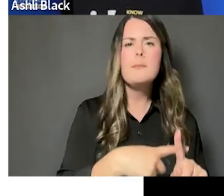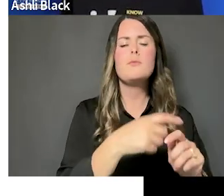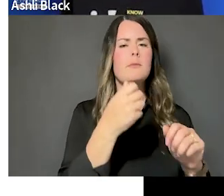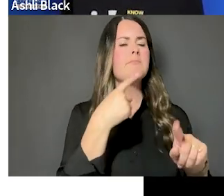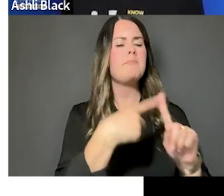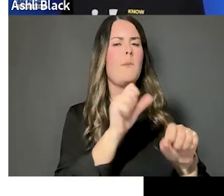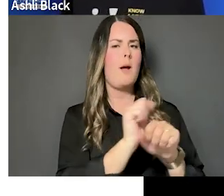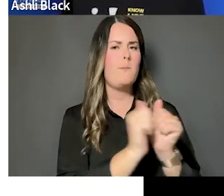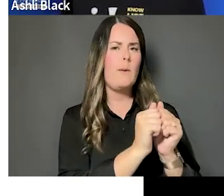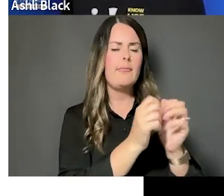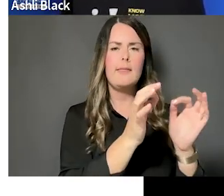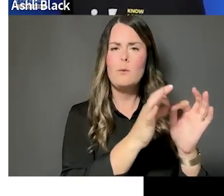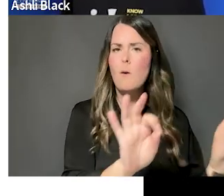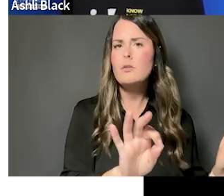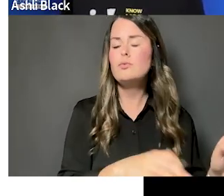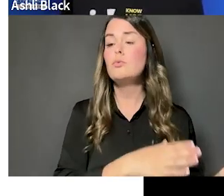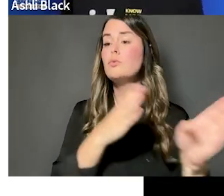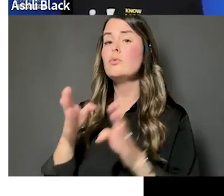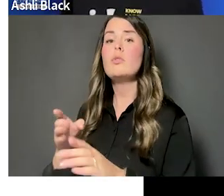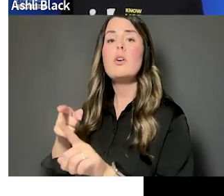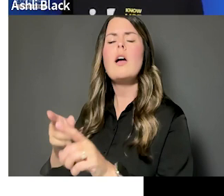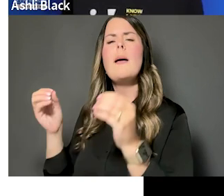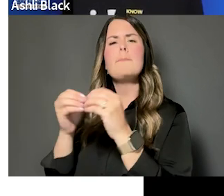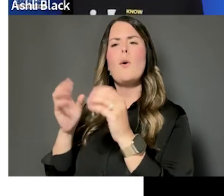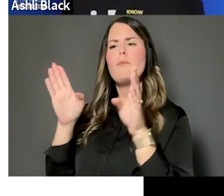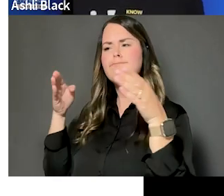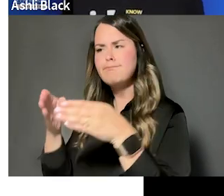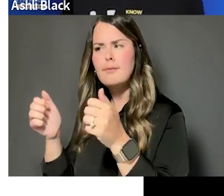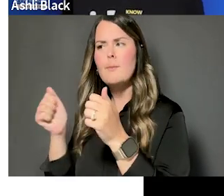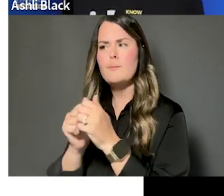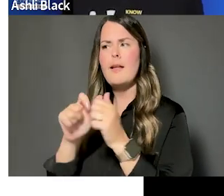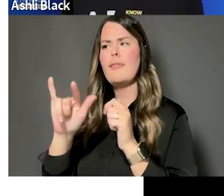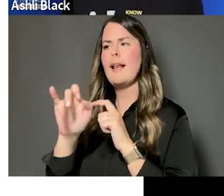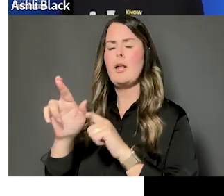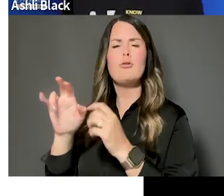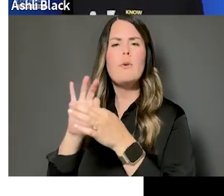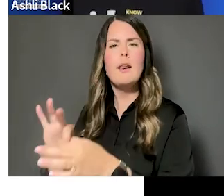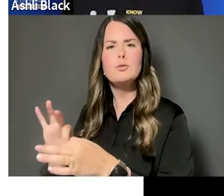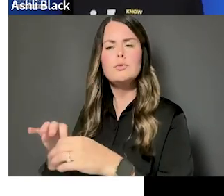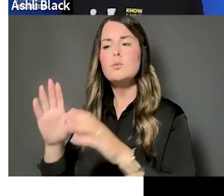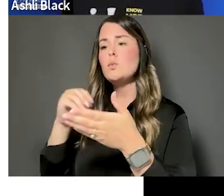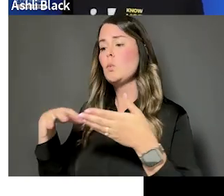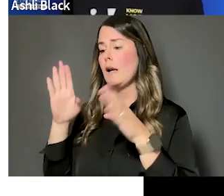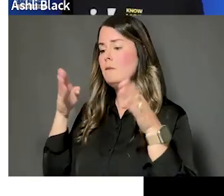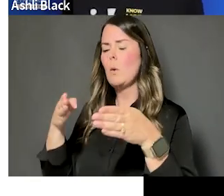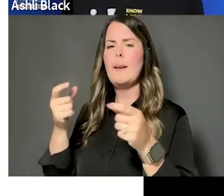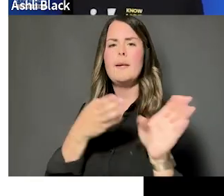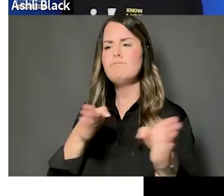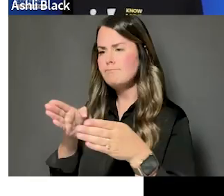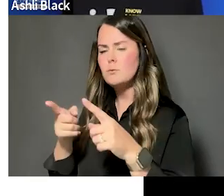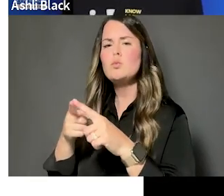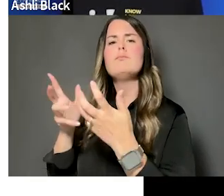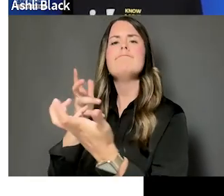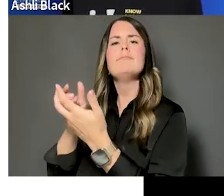systems of equations. Moving to Unit 3, this offers a different lens on modeling with linear relationships. Student